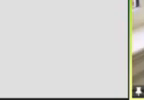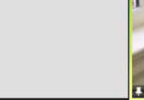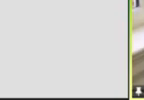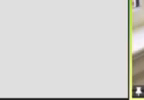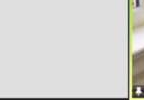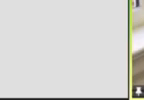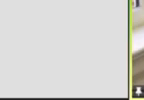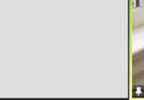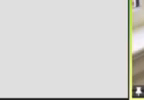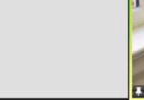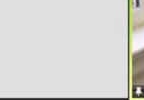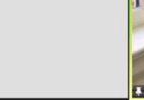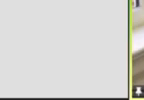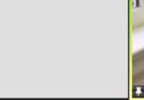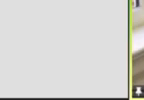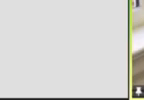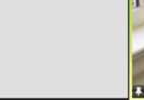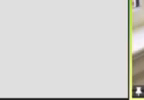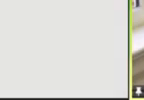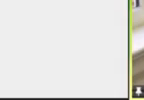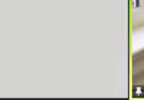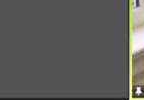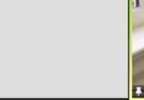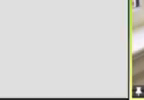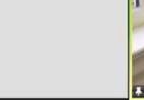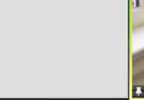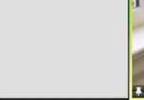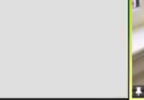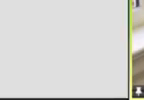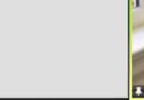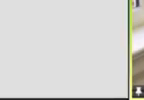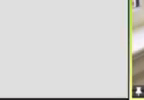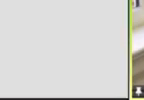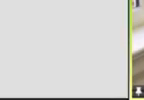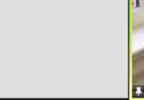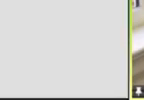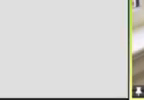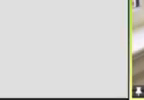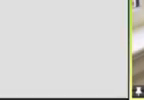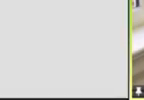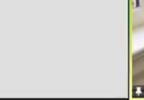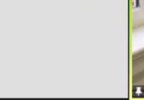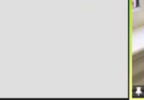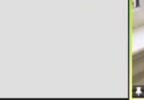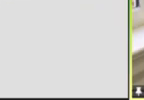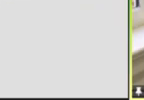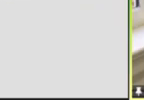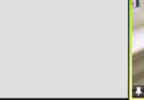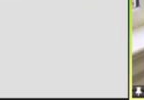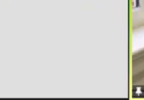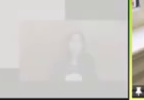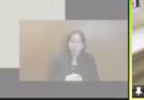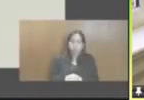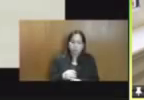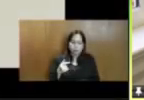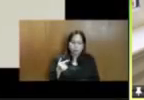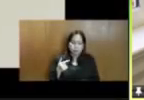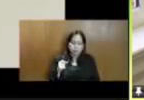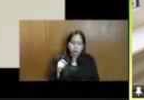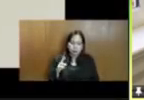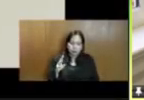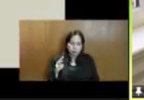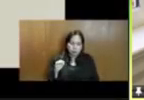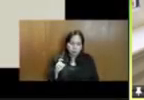So this is joint work with Layla O'Kane, who is at Lightcast, and with Jisung Park, who is at the University